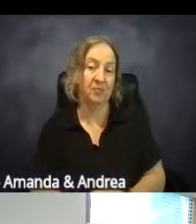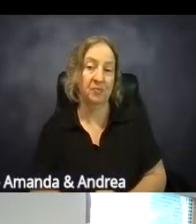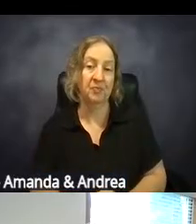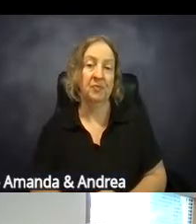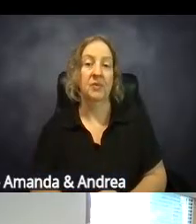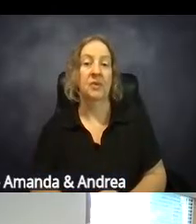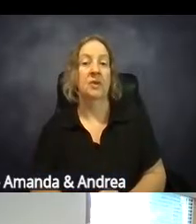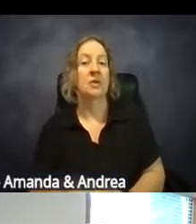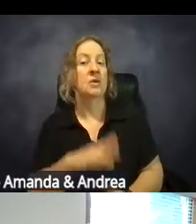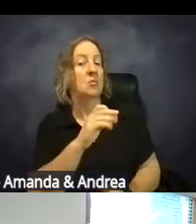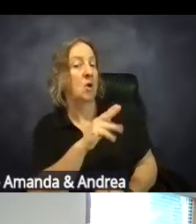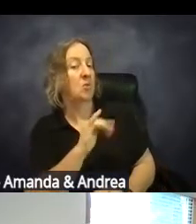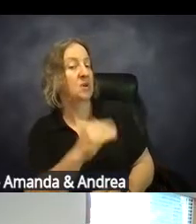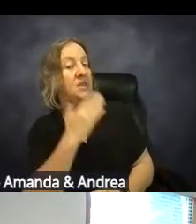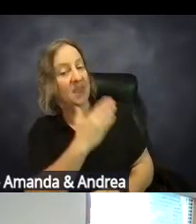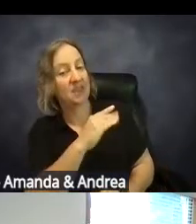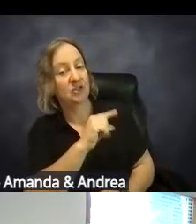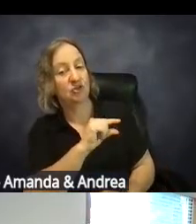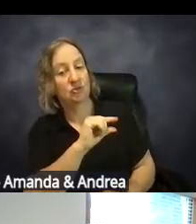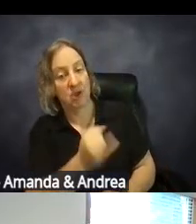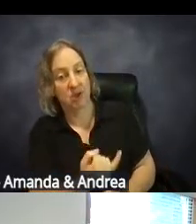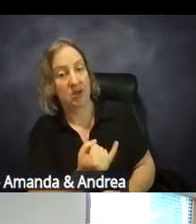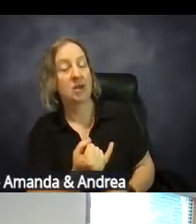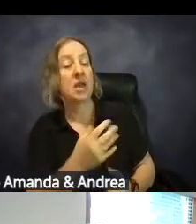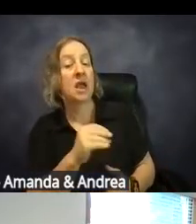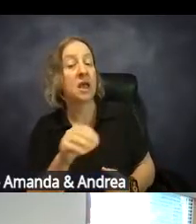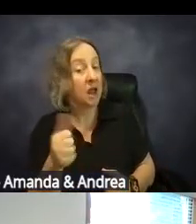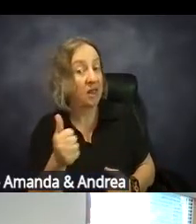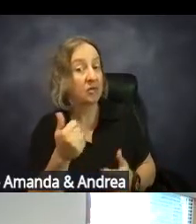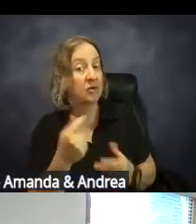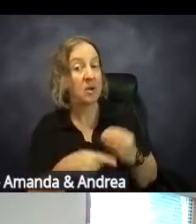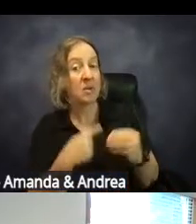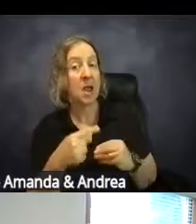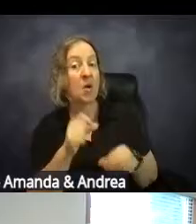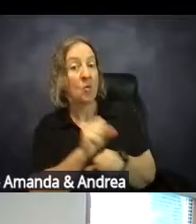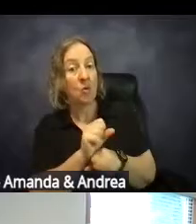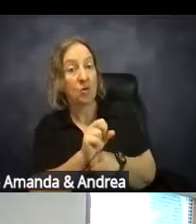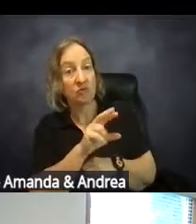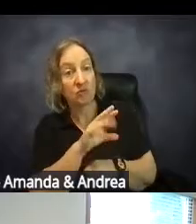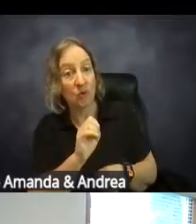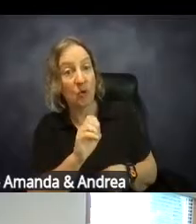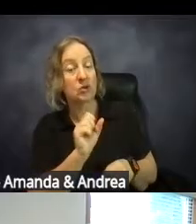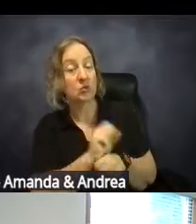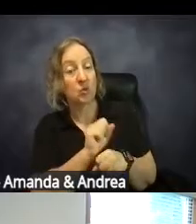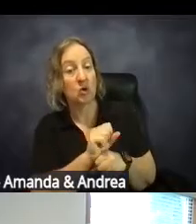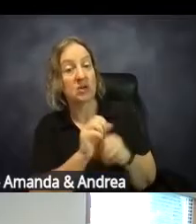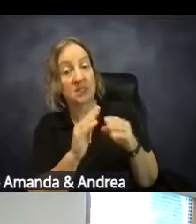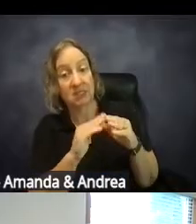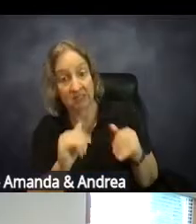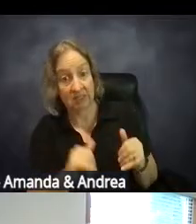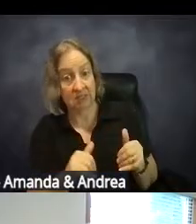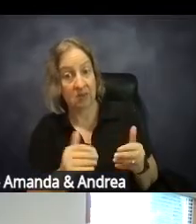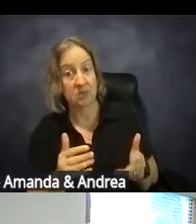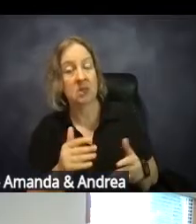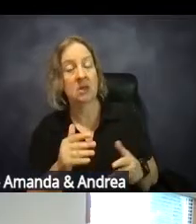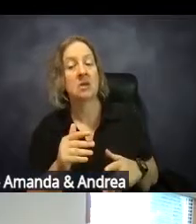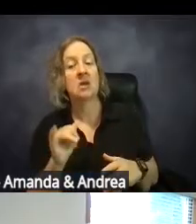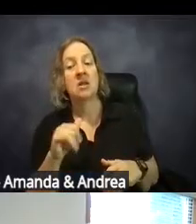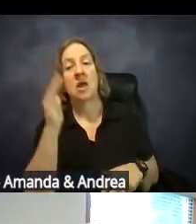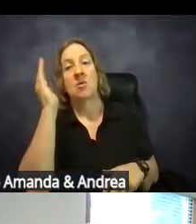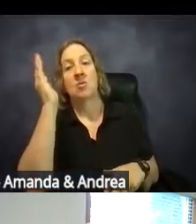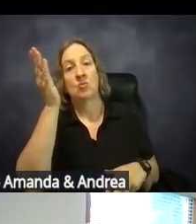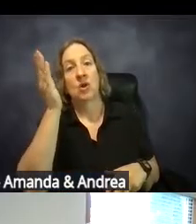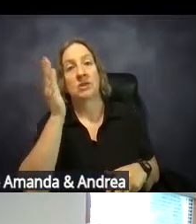Thanks, Greg. And the other thing about the workforce and work systems, the presentation that we're